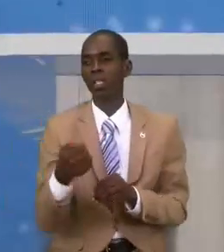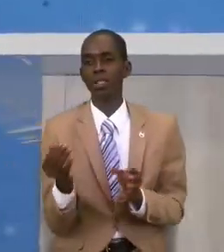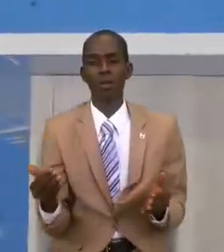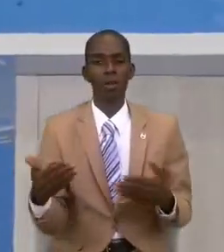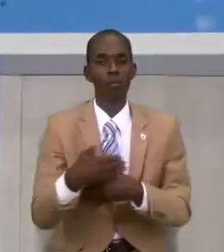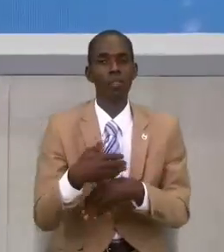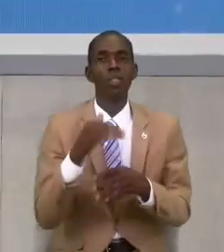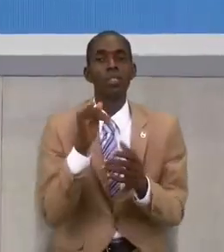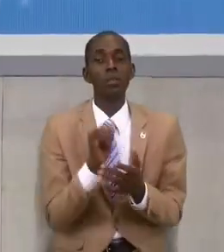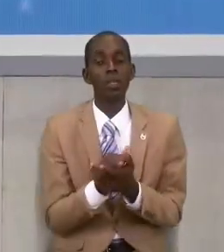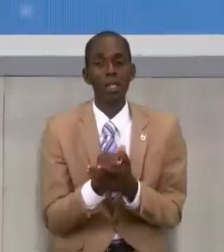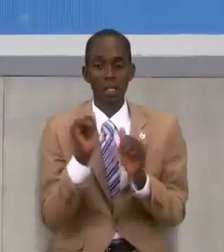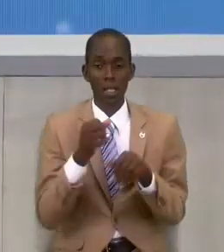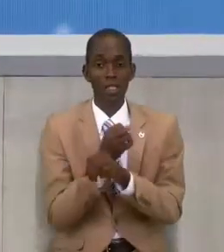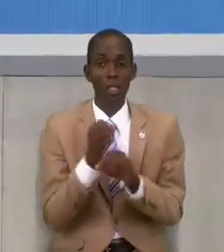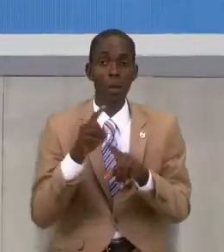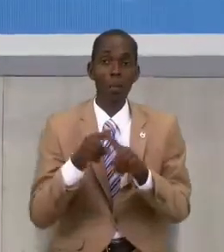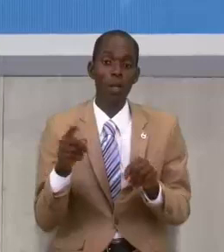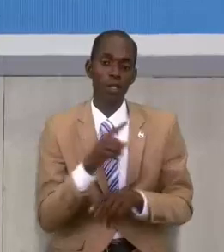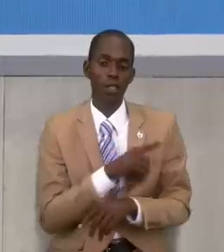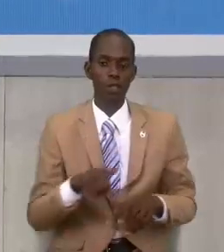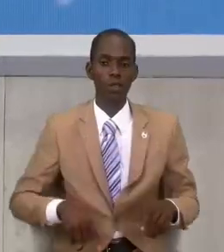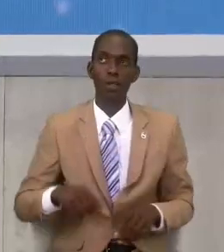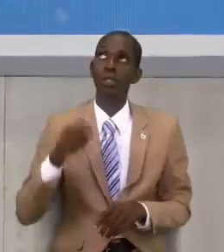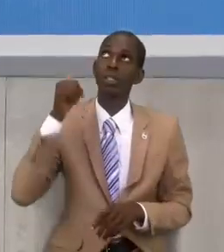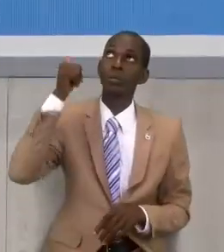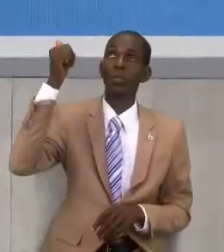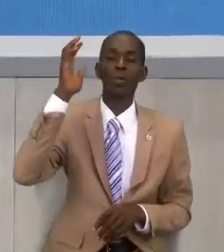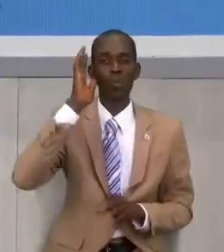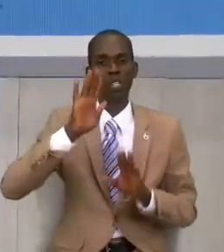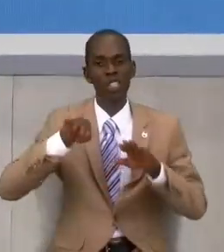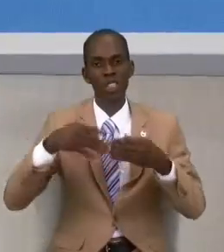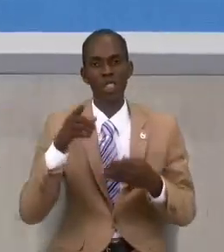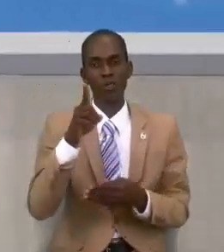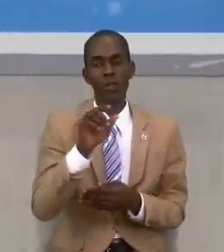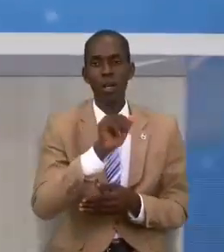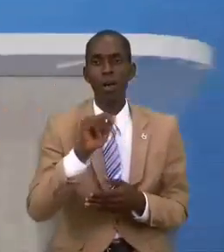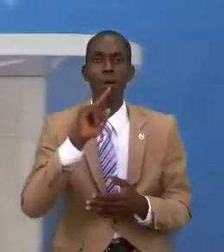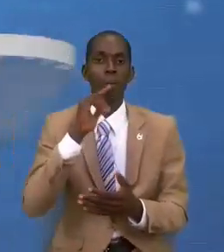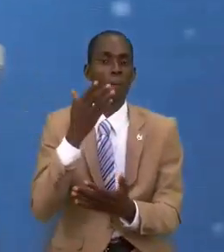you a sign. Behold, a virgin shall conceive. The